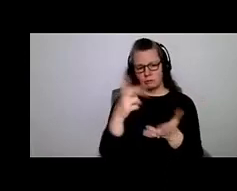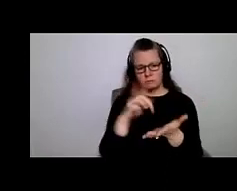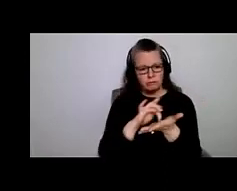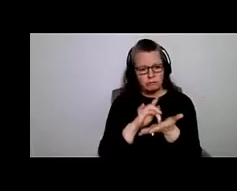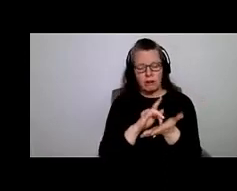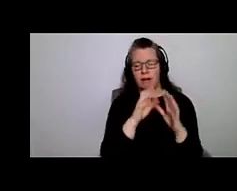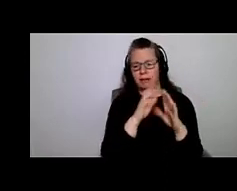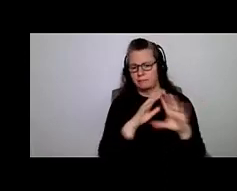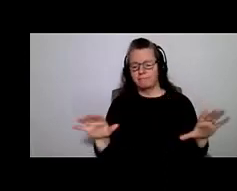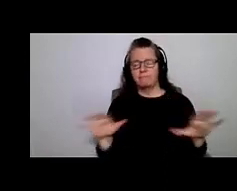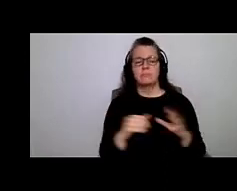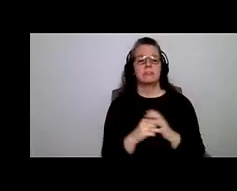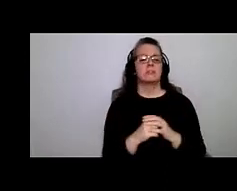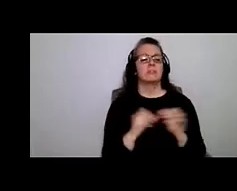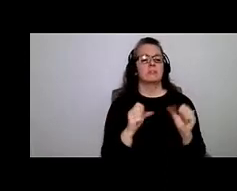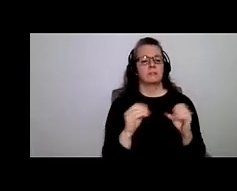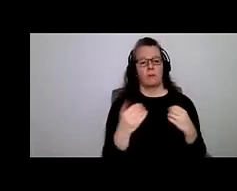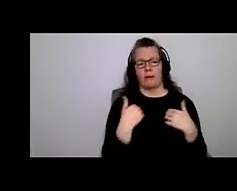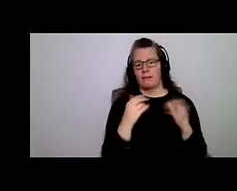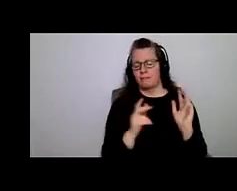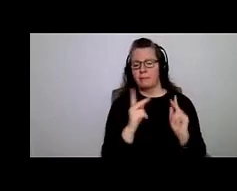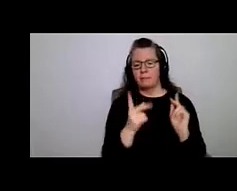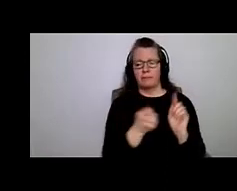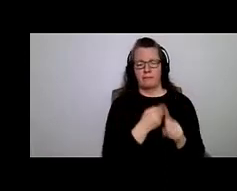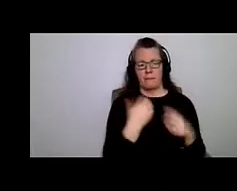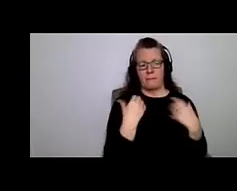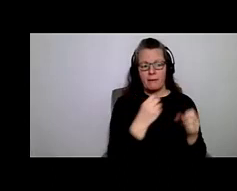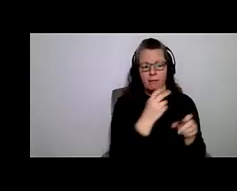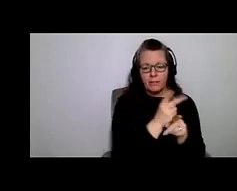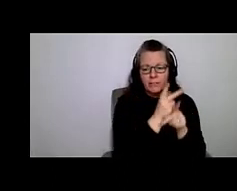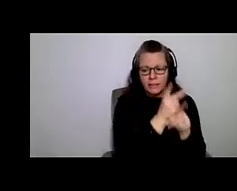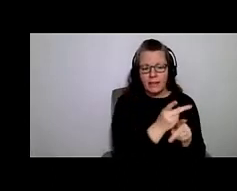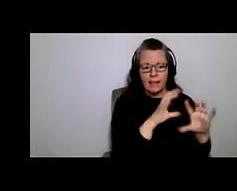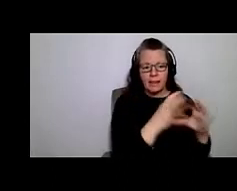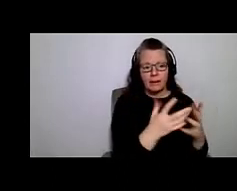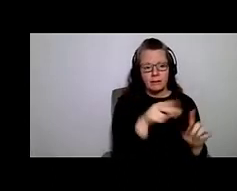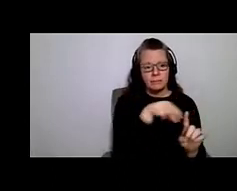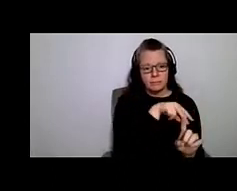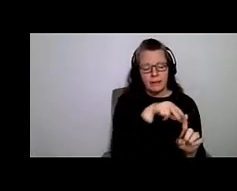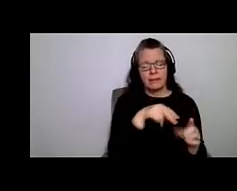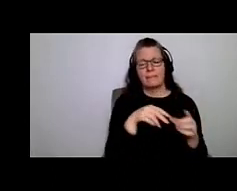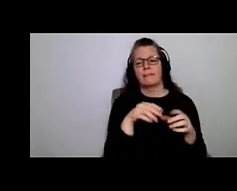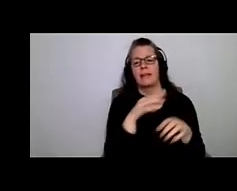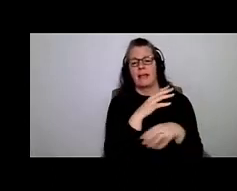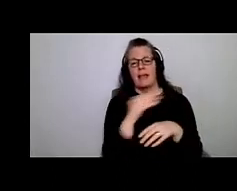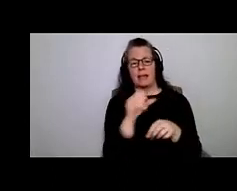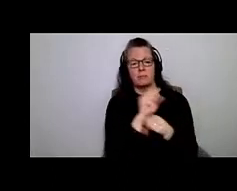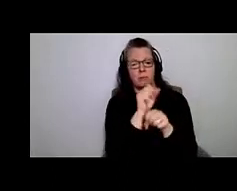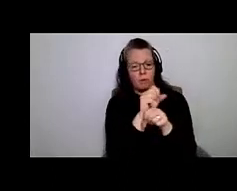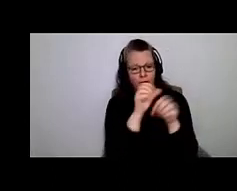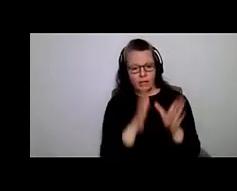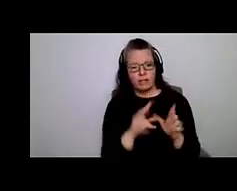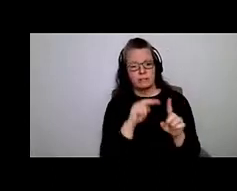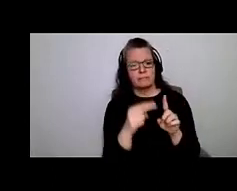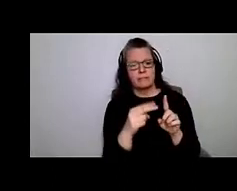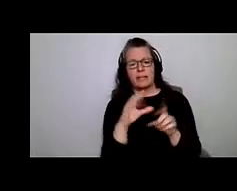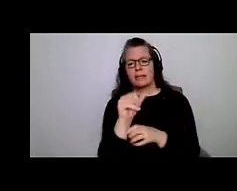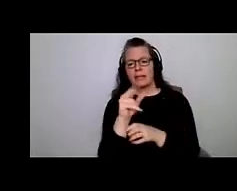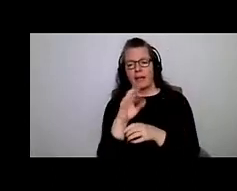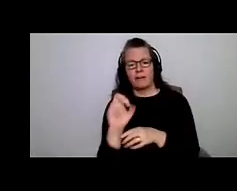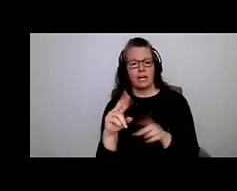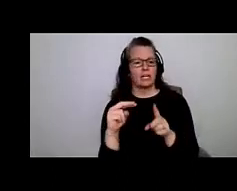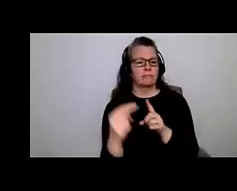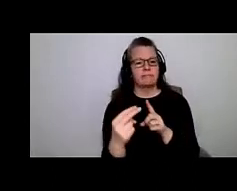and arena. So you've got folks from the healthcare consumer perspective, as well as employer perspective, carrier perspective,